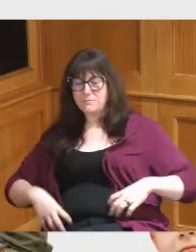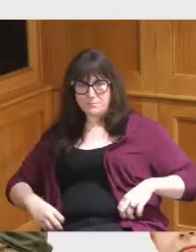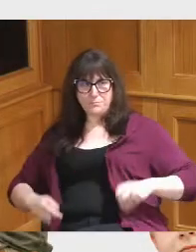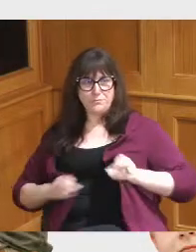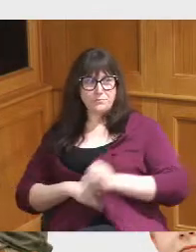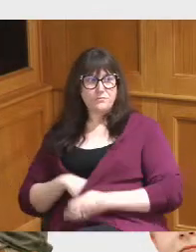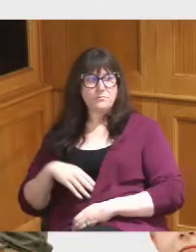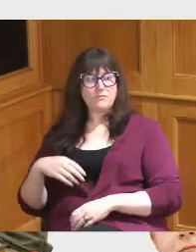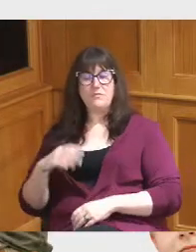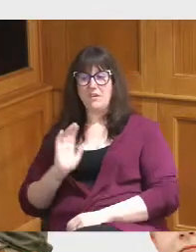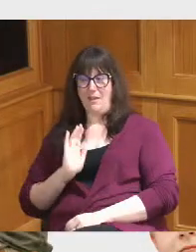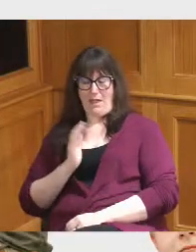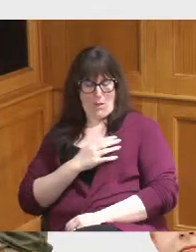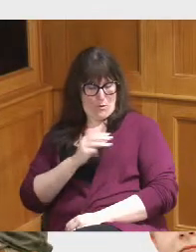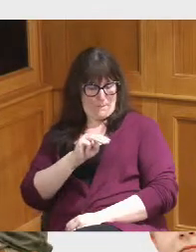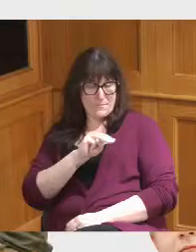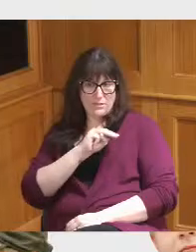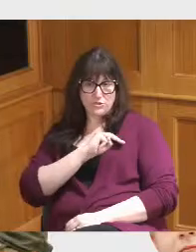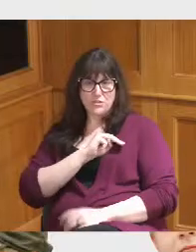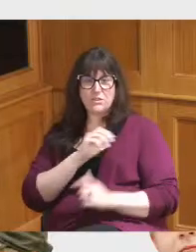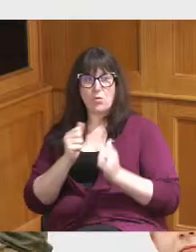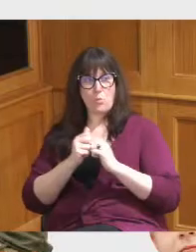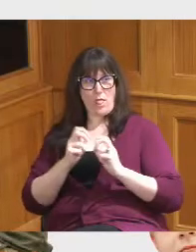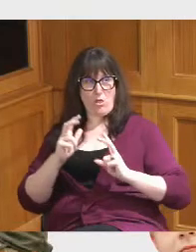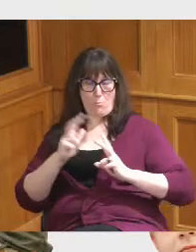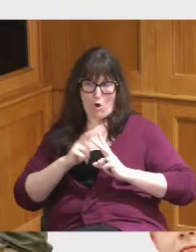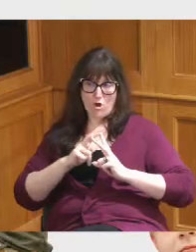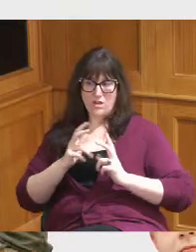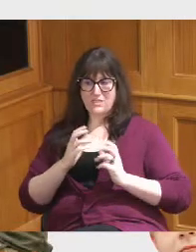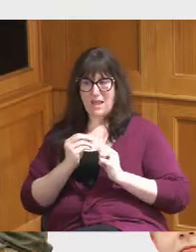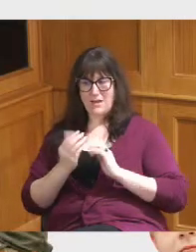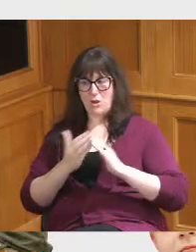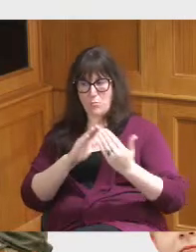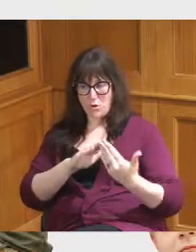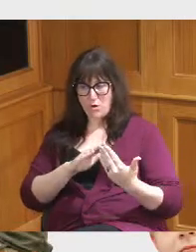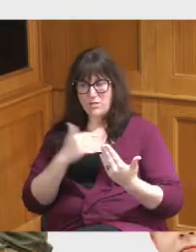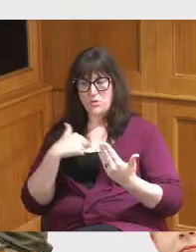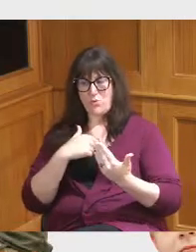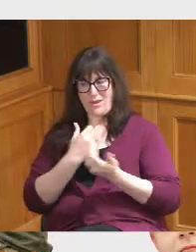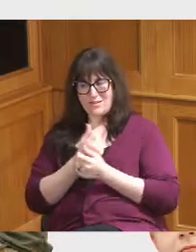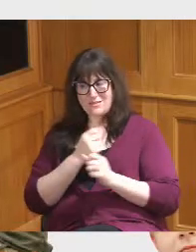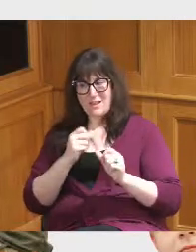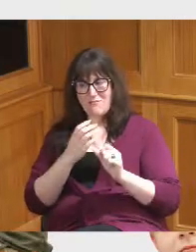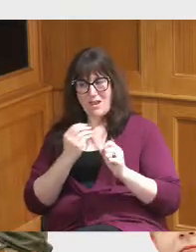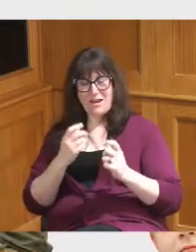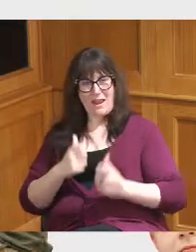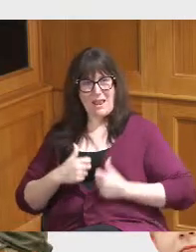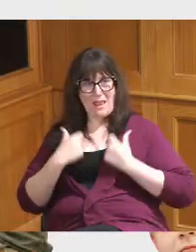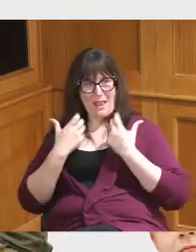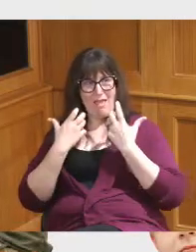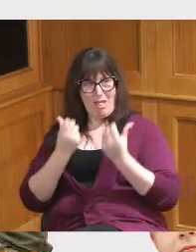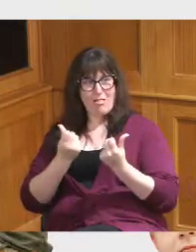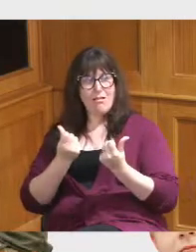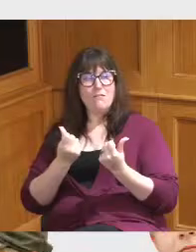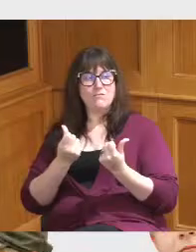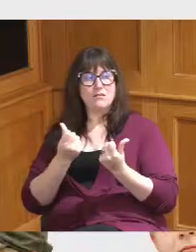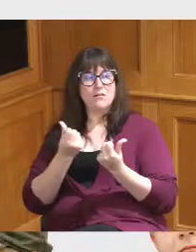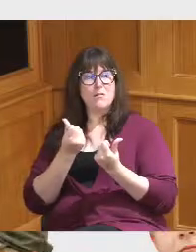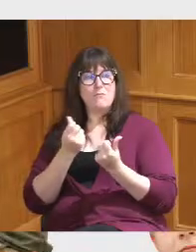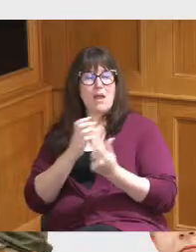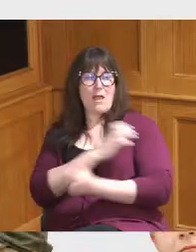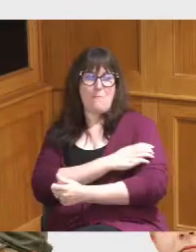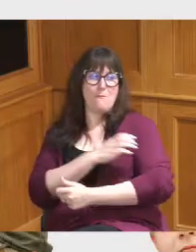Our mission is with our partners in our community. We honor, save, and heal lives by empowering people, enhancing capabilities,